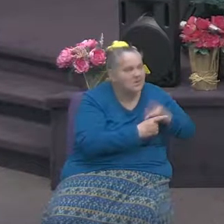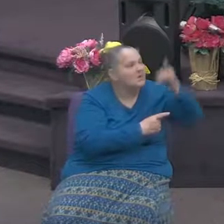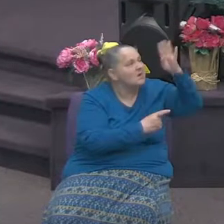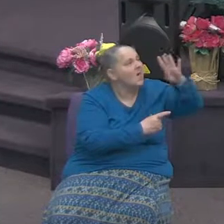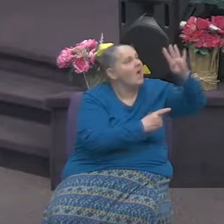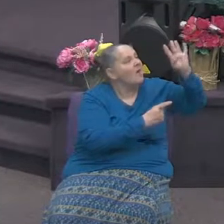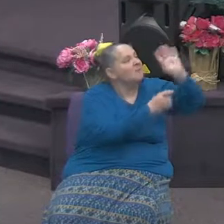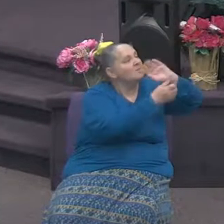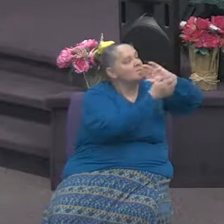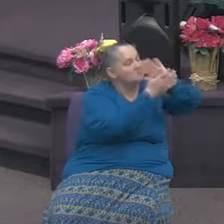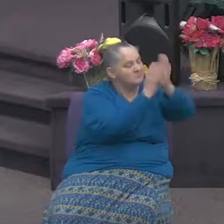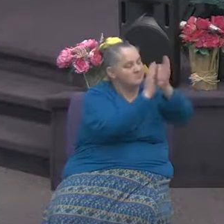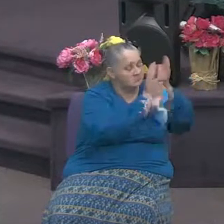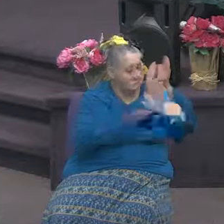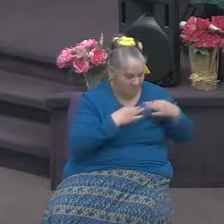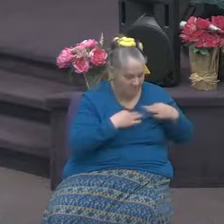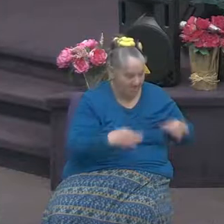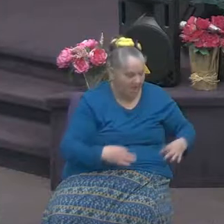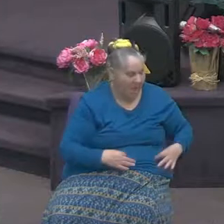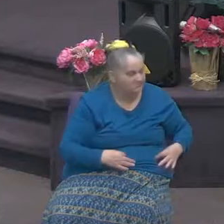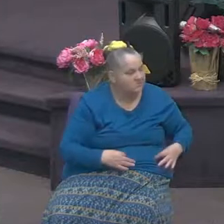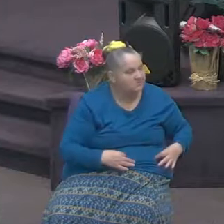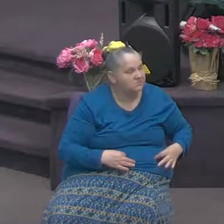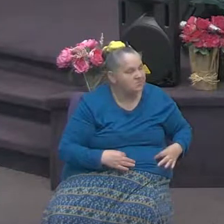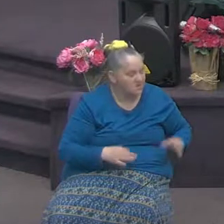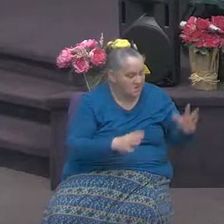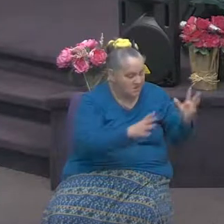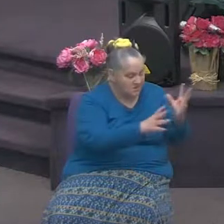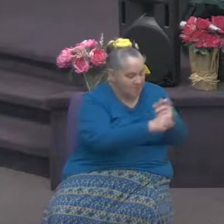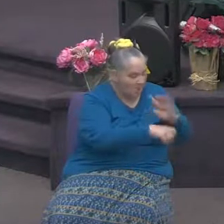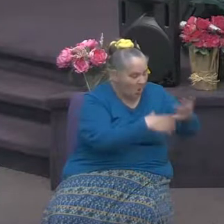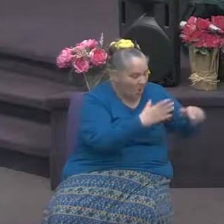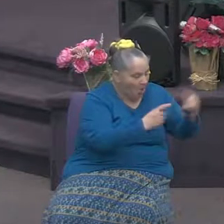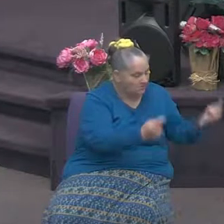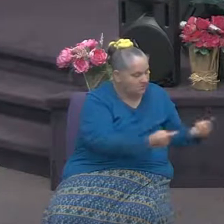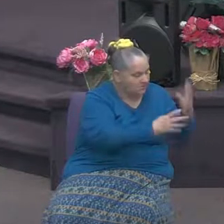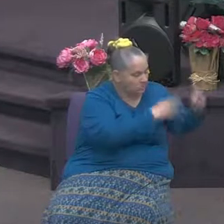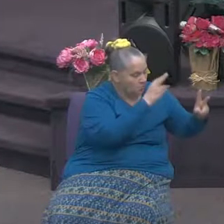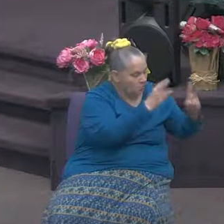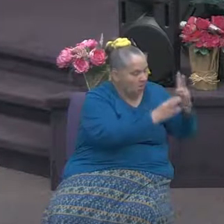in flesh, taking all the sin of the world.